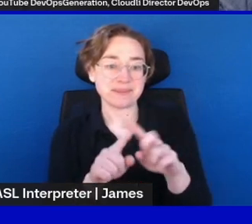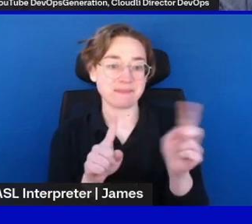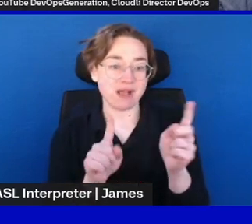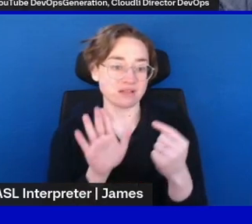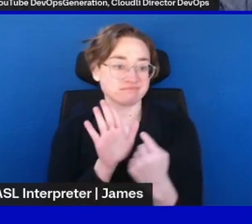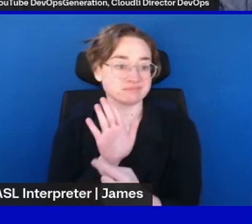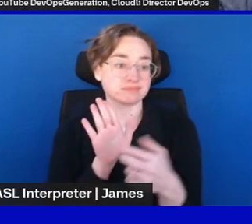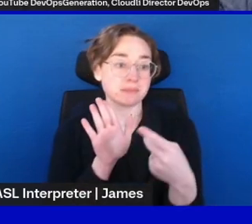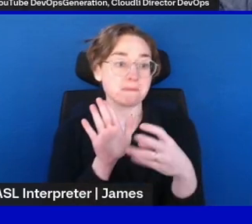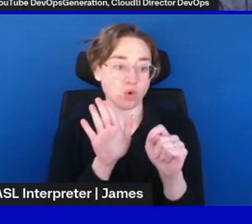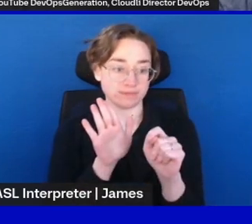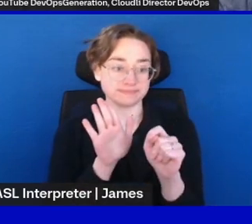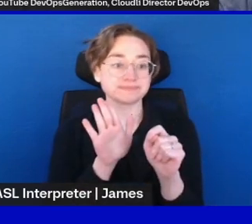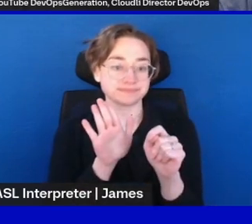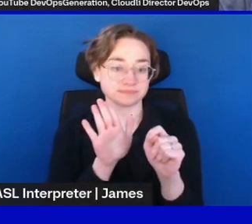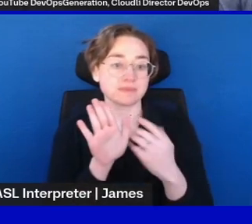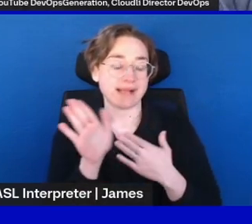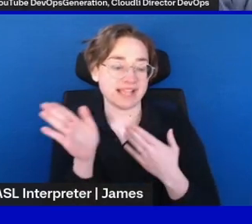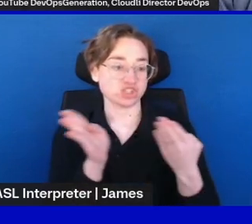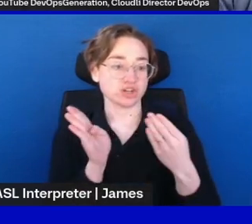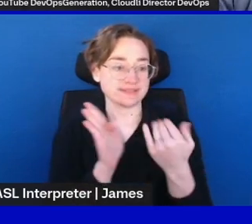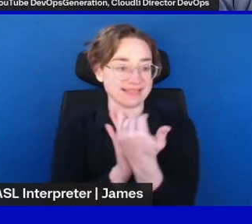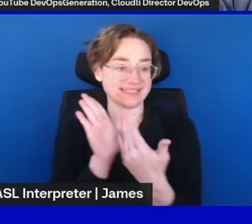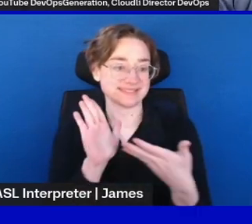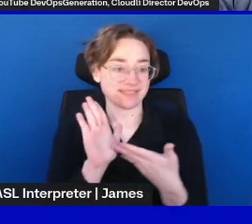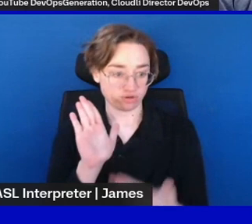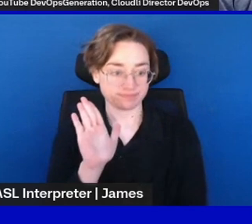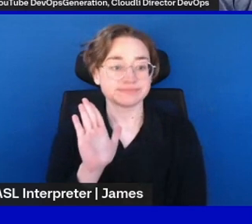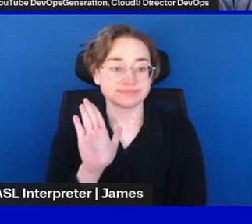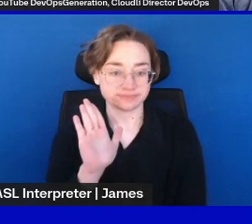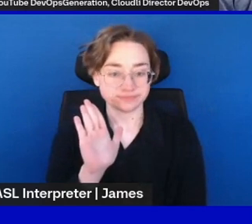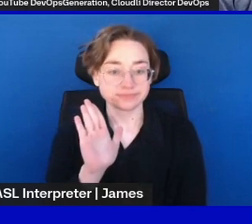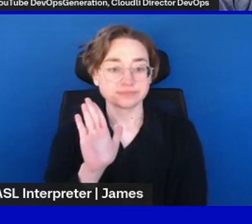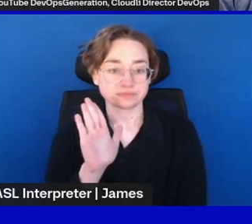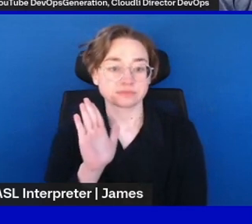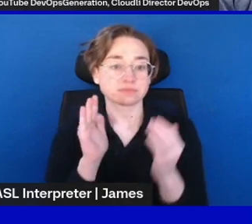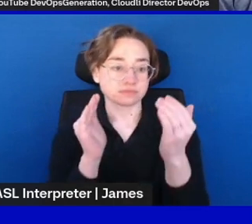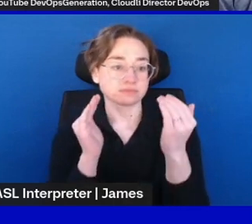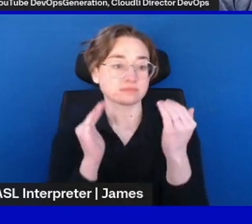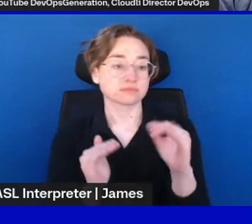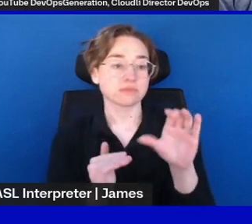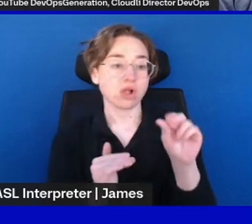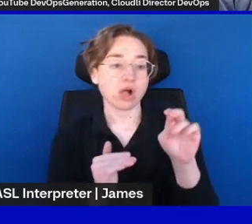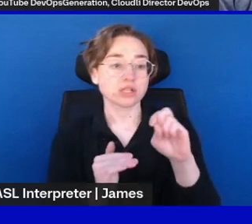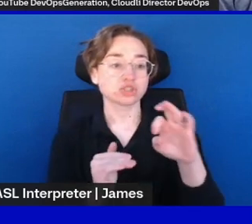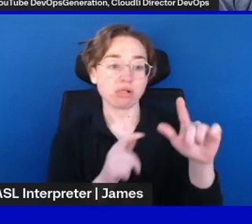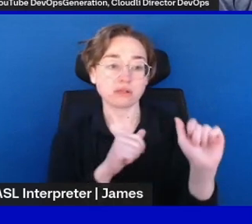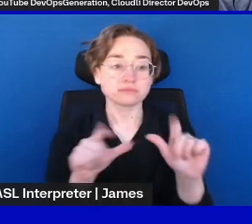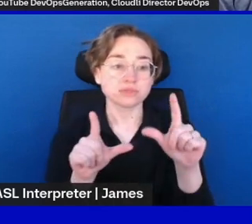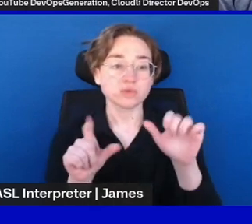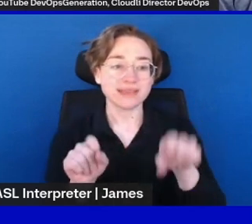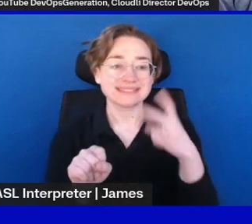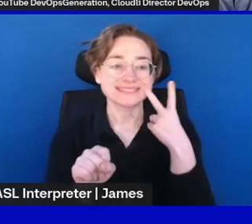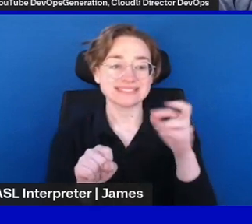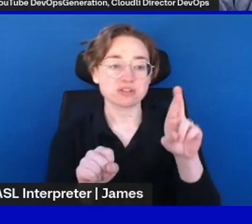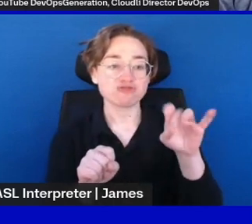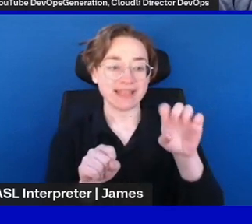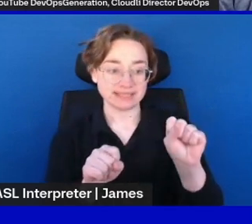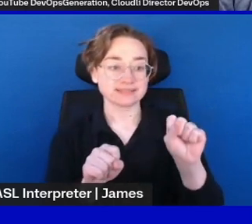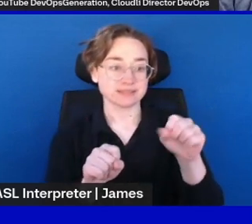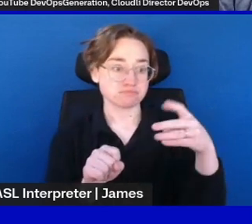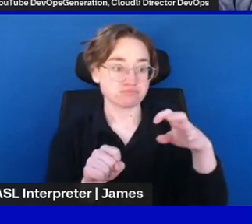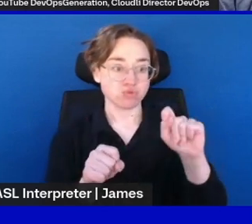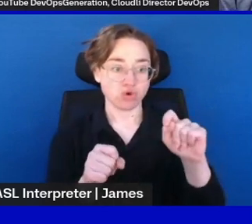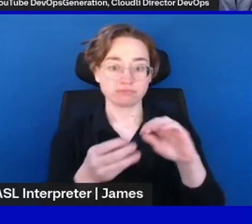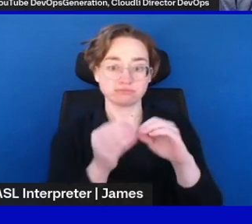port my service is listening on. And of course, in Consul, you can see if I click on Redis, you can see that it's the port